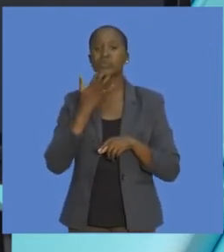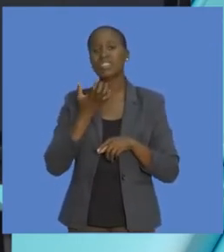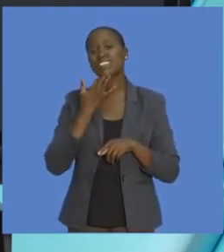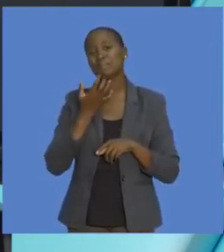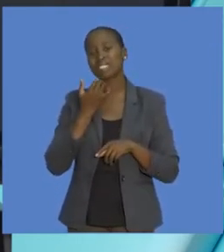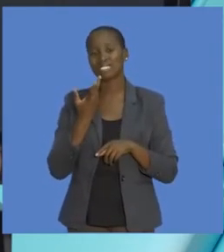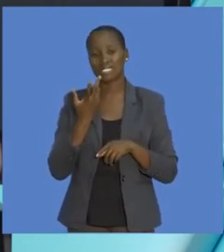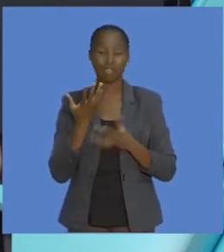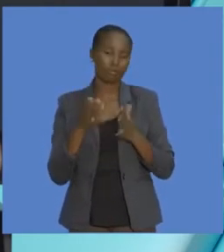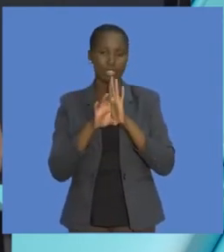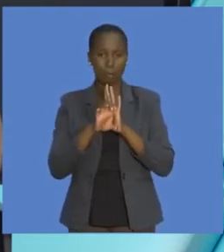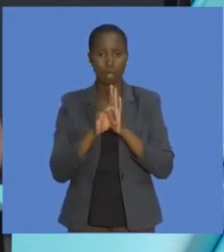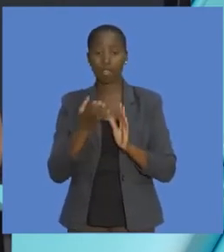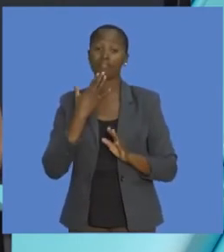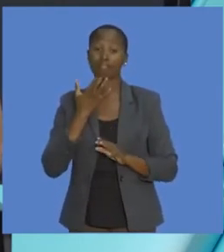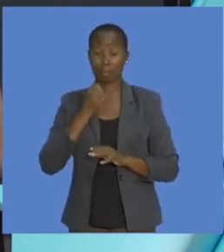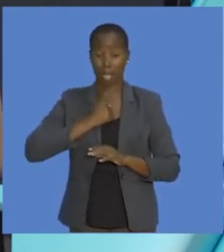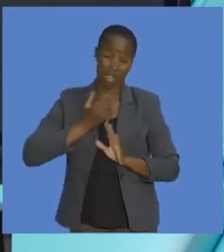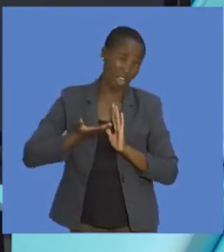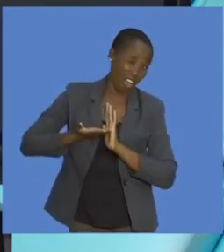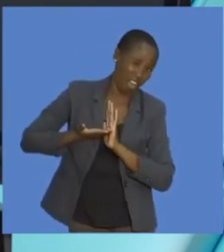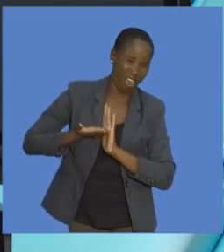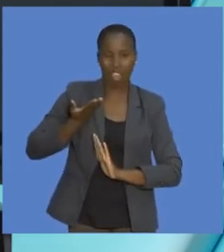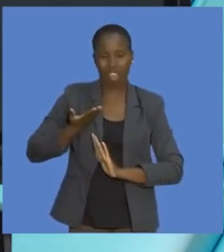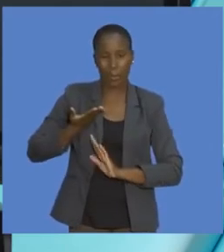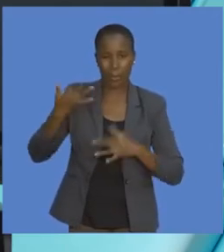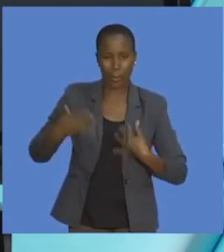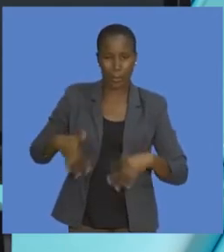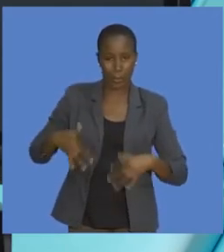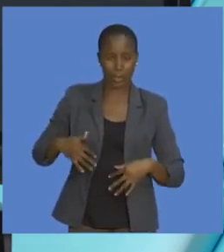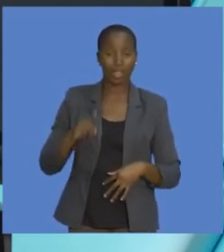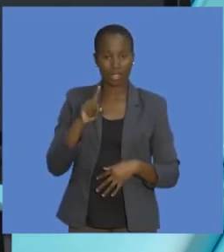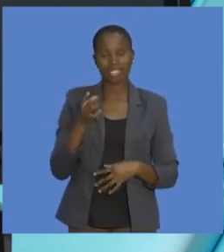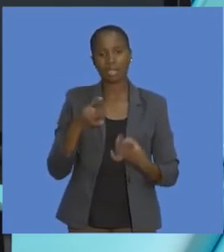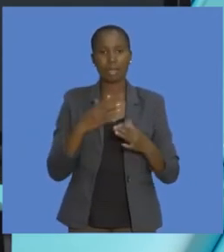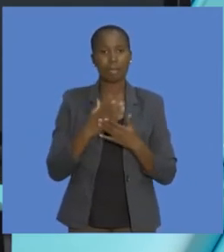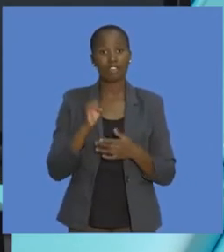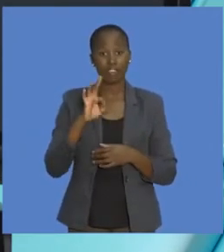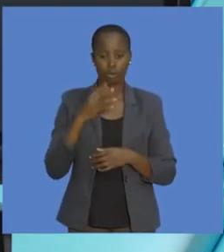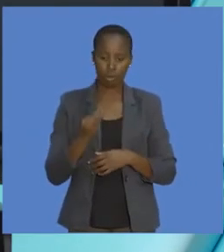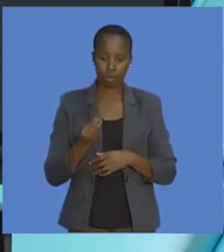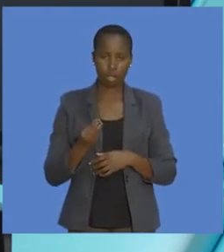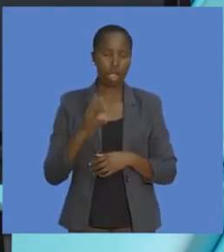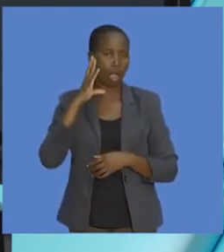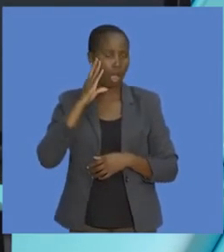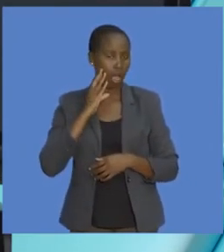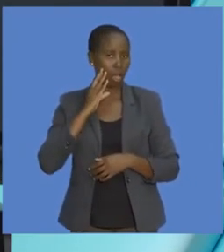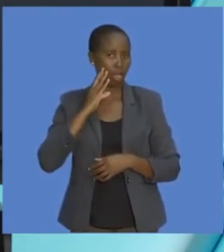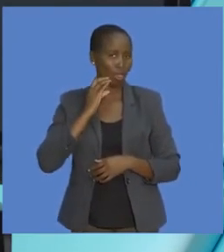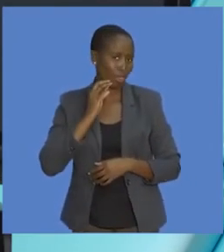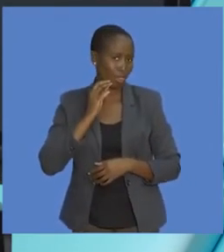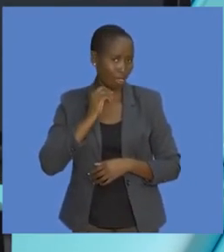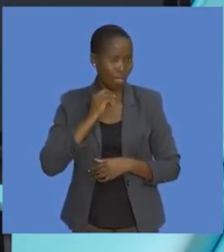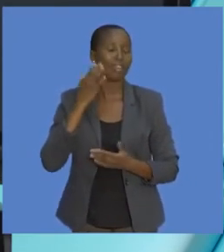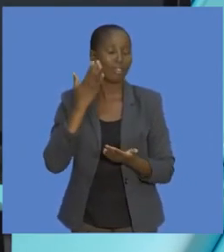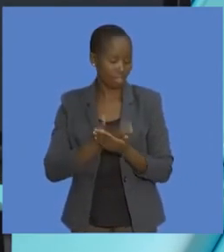that's excessively high in sugar, at some point as you age, you have an increased tendency to develop a condition known